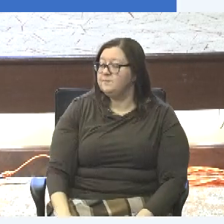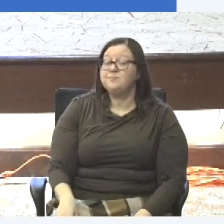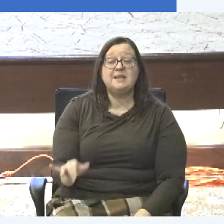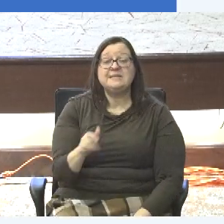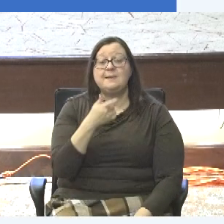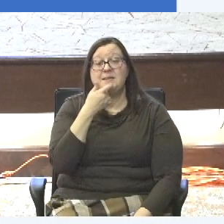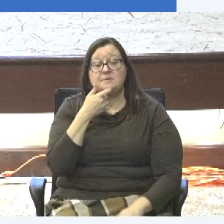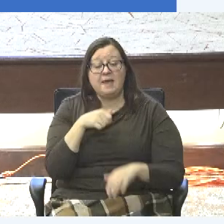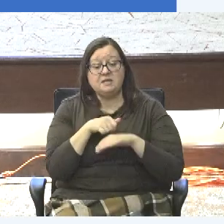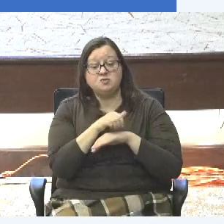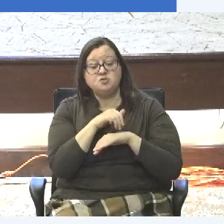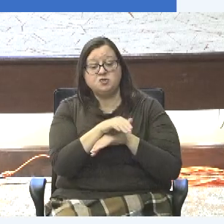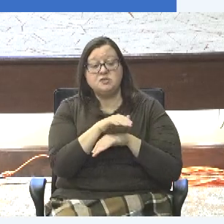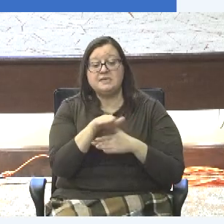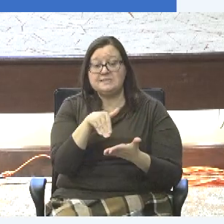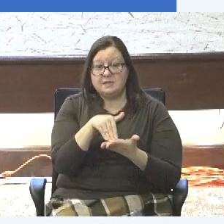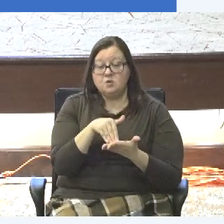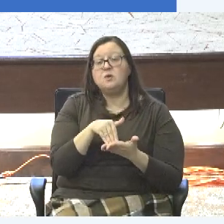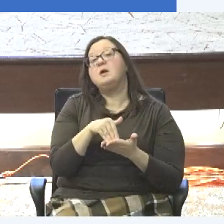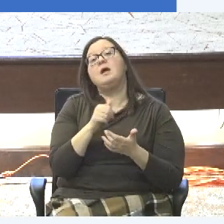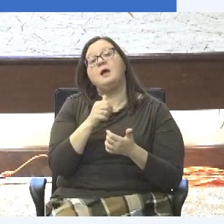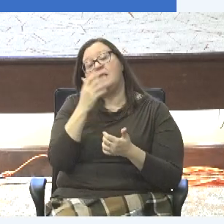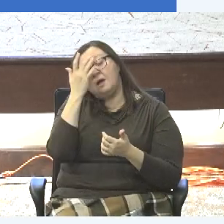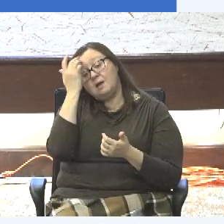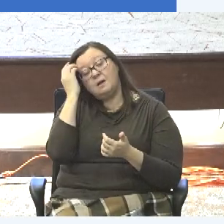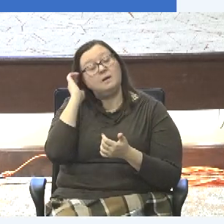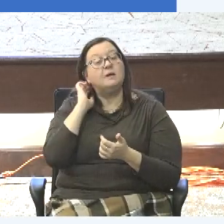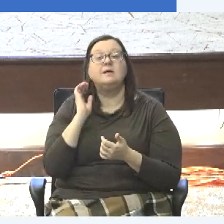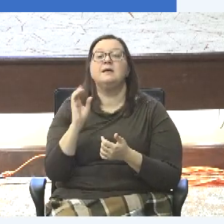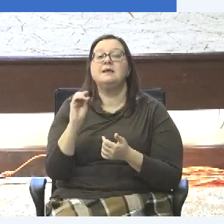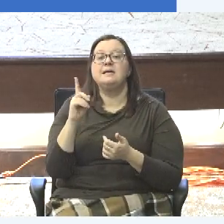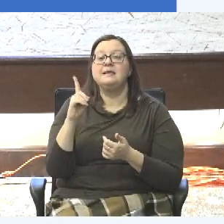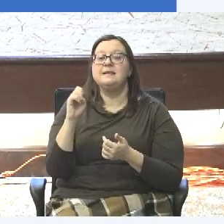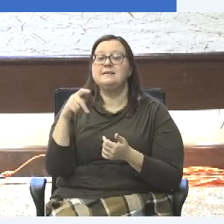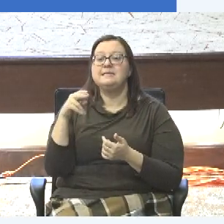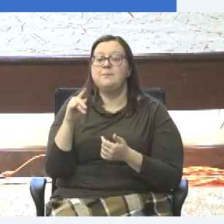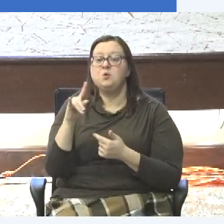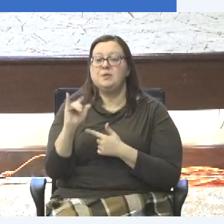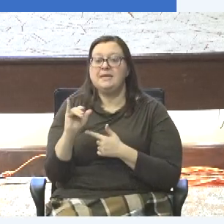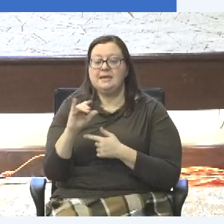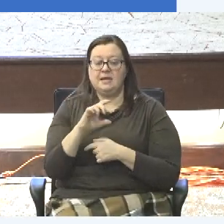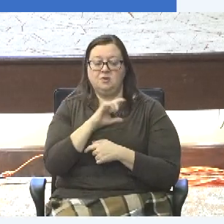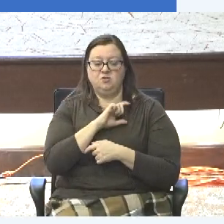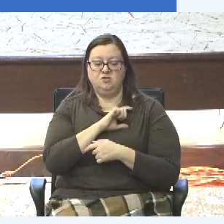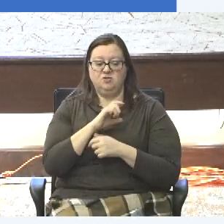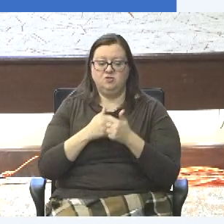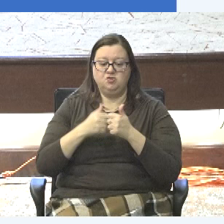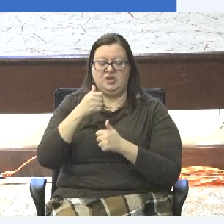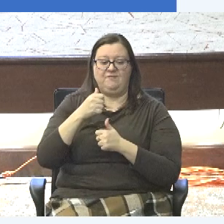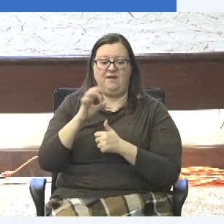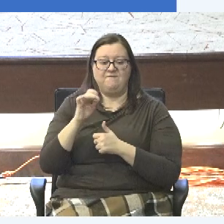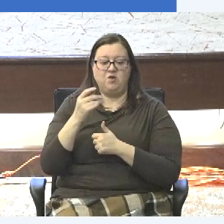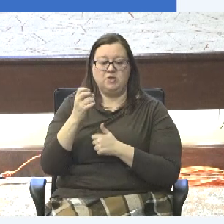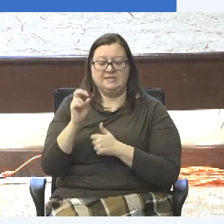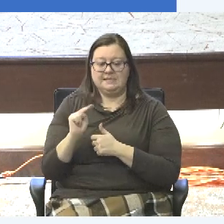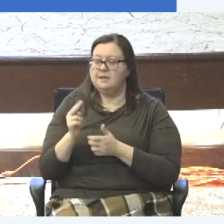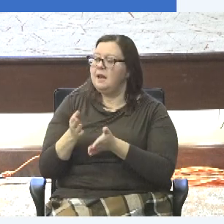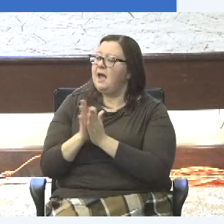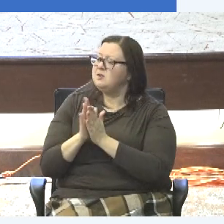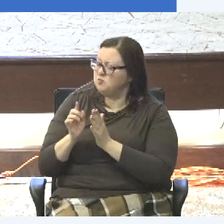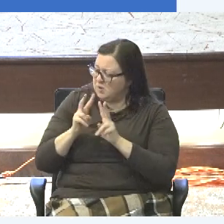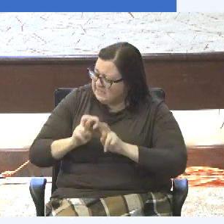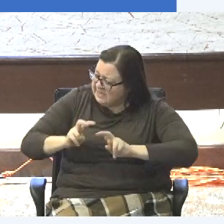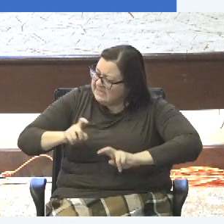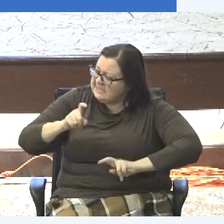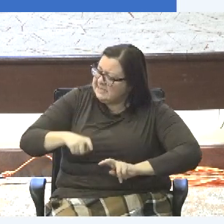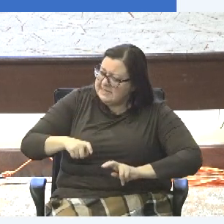center, I've asked our deputy chief, or executive deputy chief Bergeson, to really assess that operations center to see, are we making sure we're getting